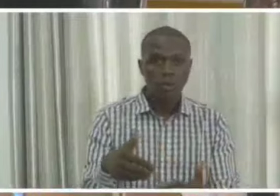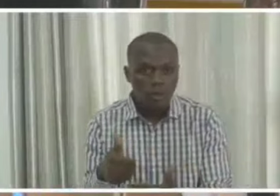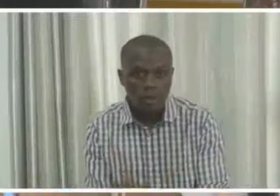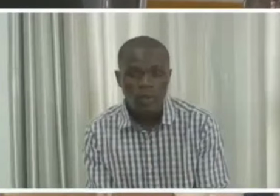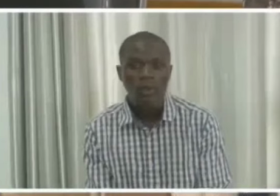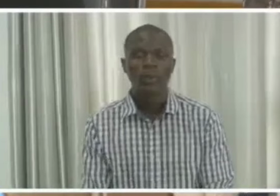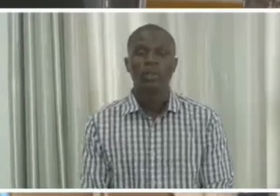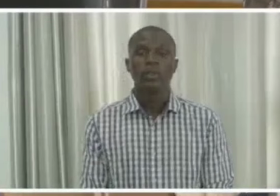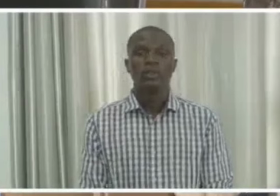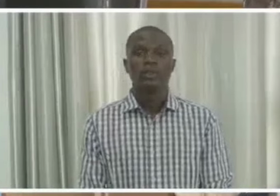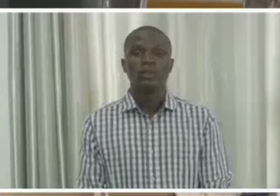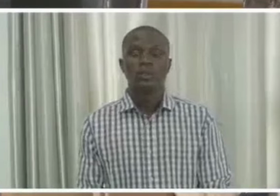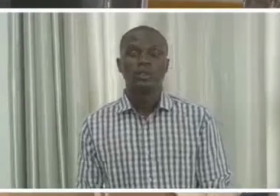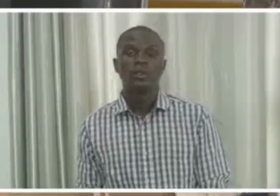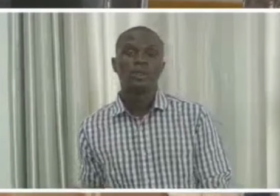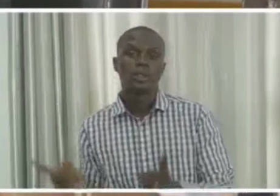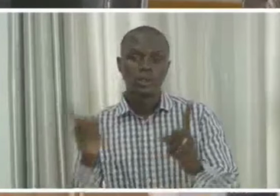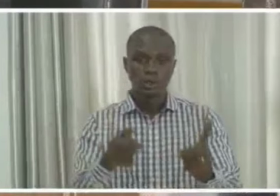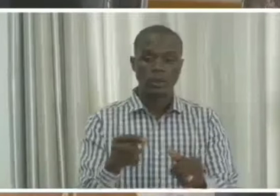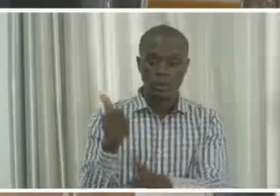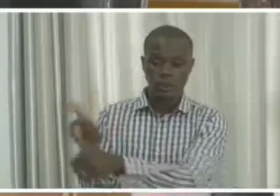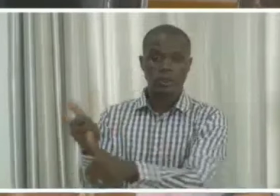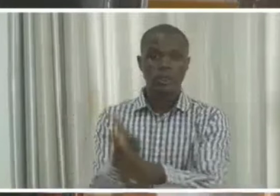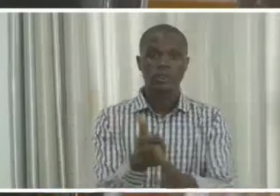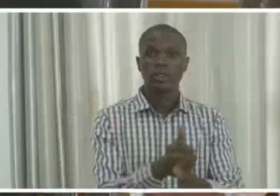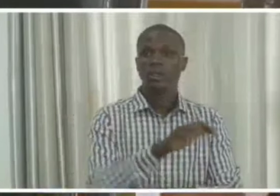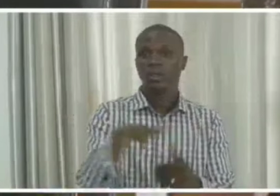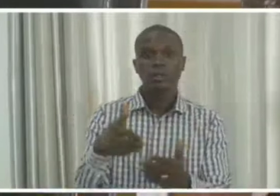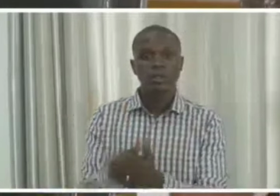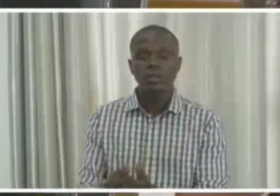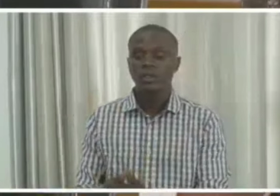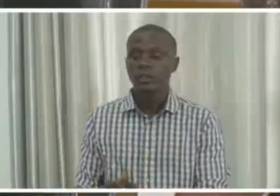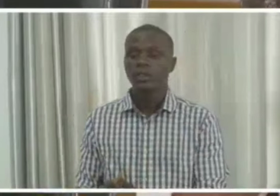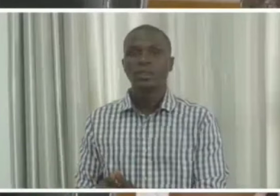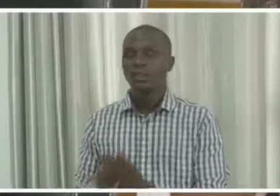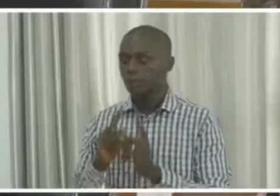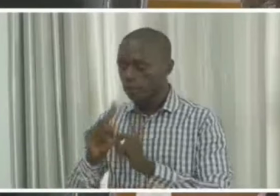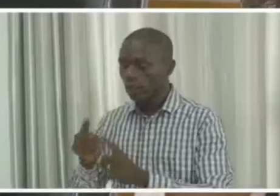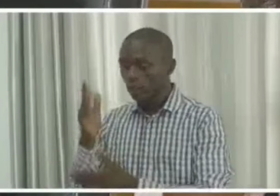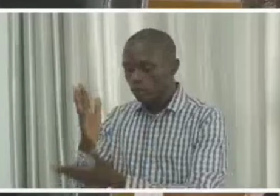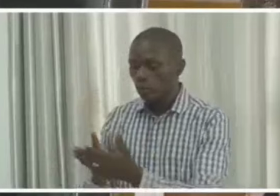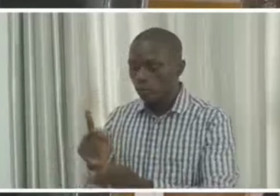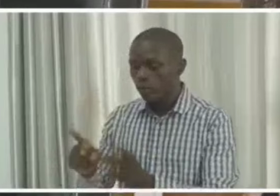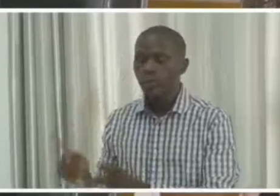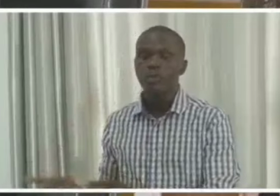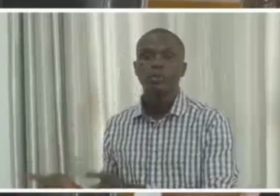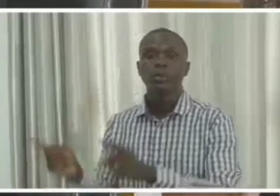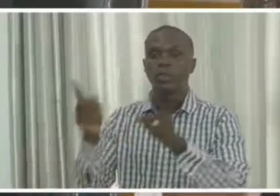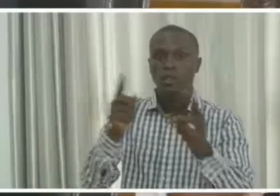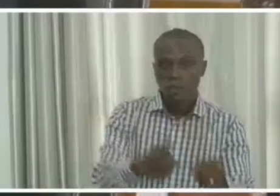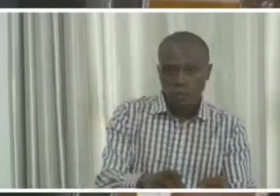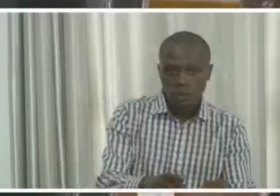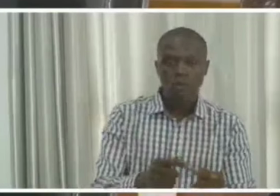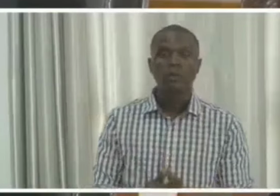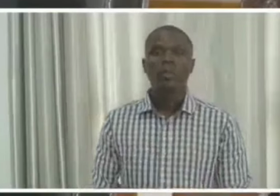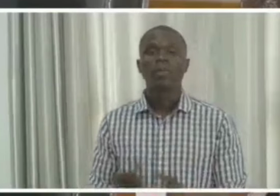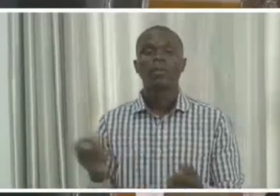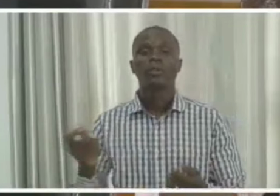delegates. Each country they send their own delegates. And then they come together for discuss things that were related to that